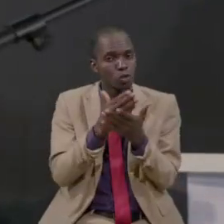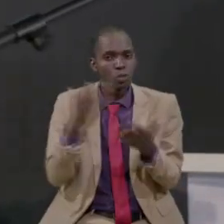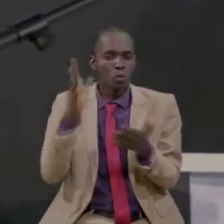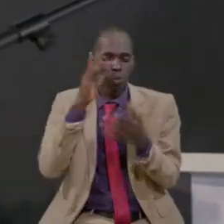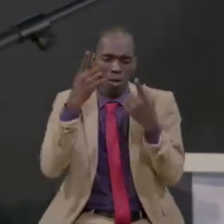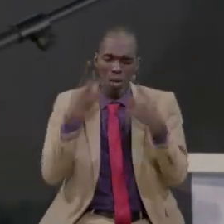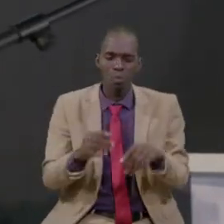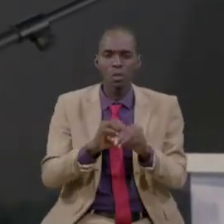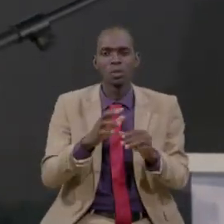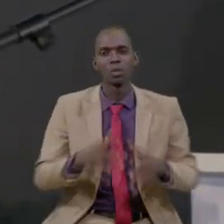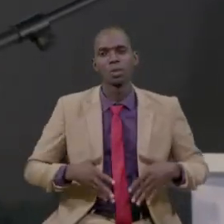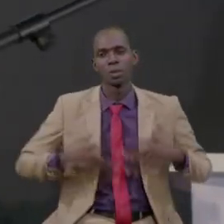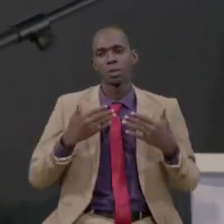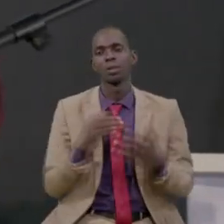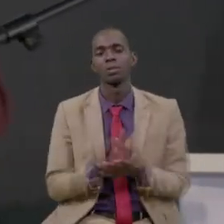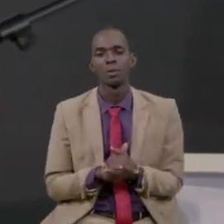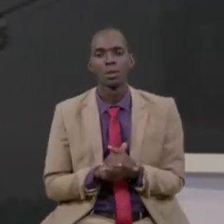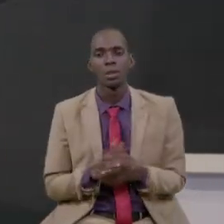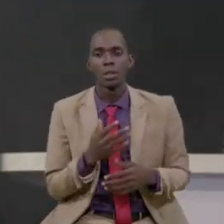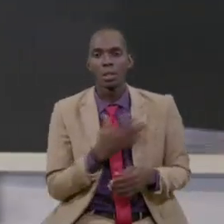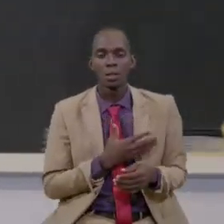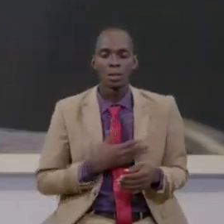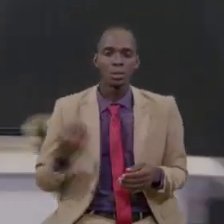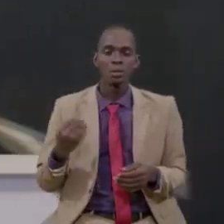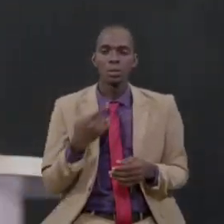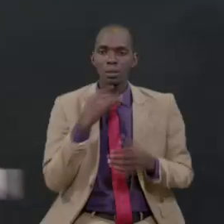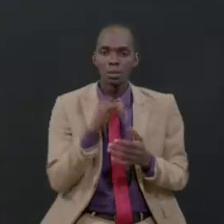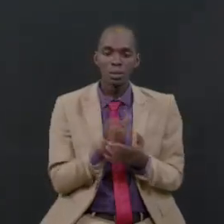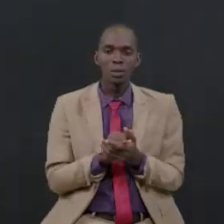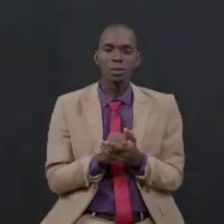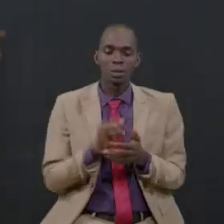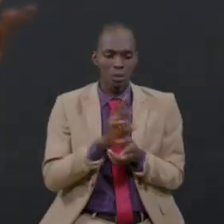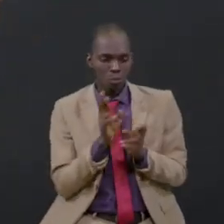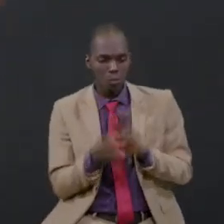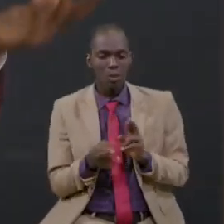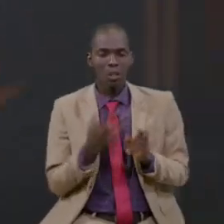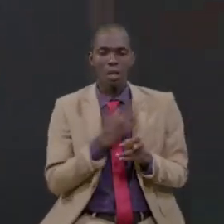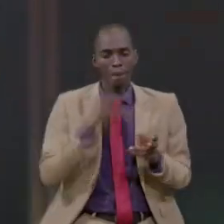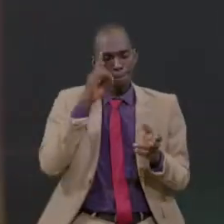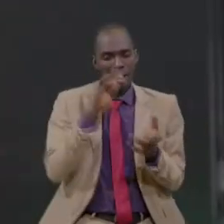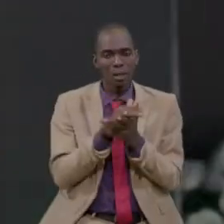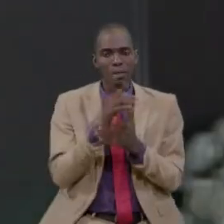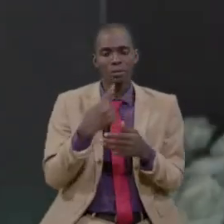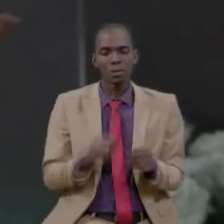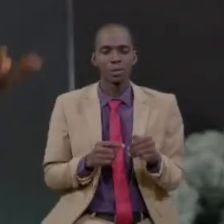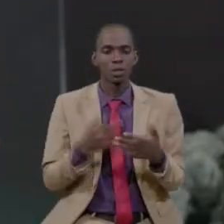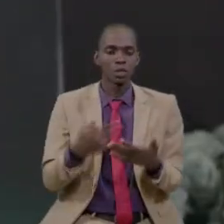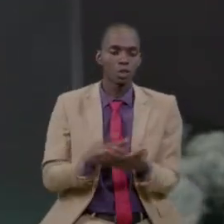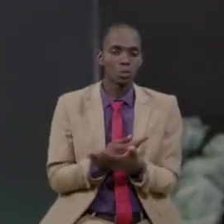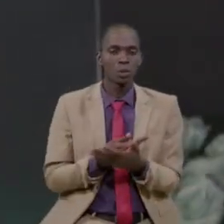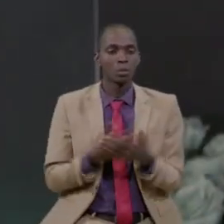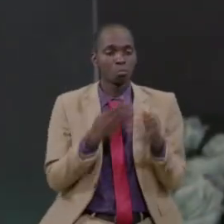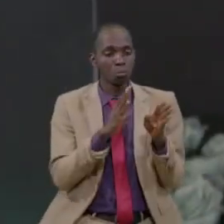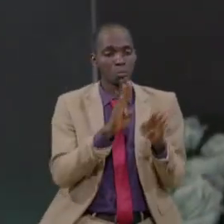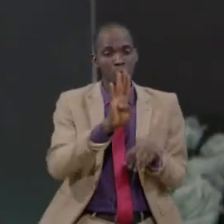the sin, and believe the gospel. And then it says, see, come unto me, all ye